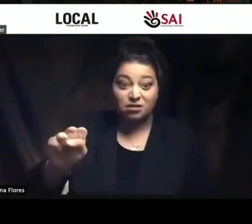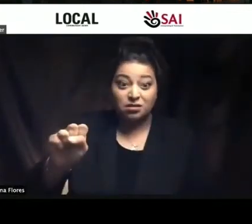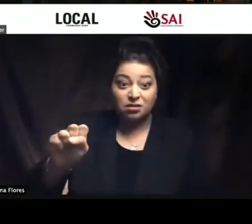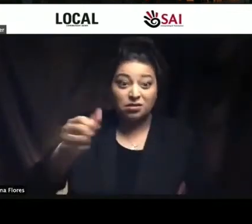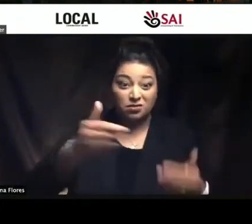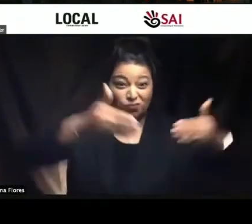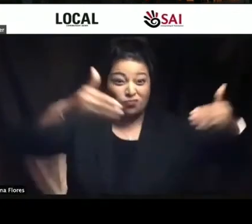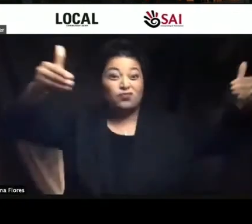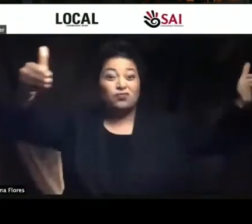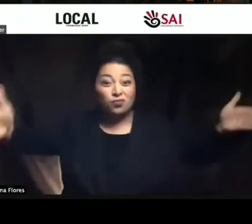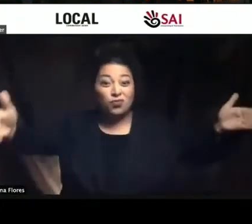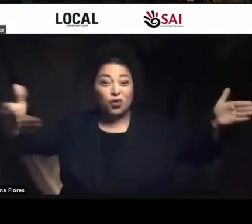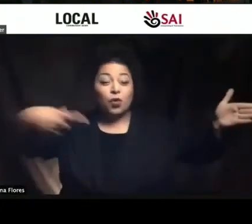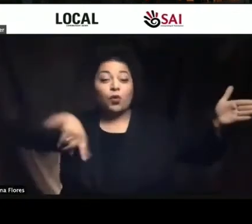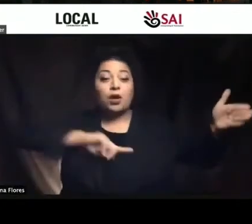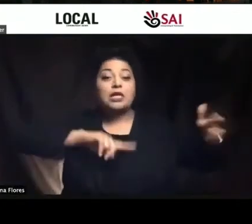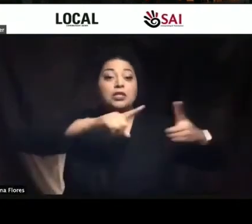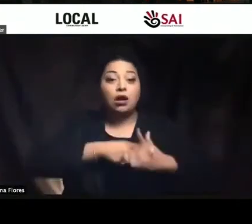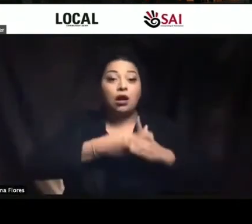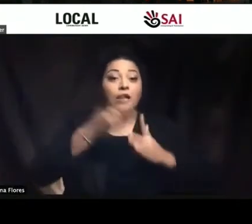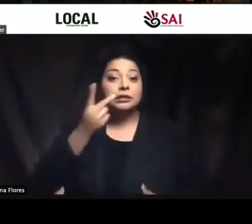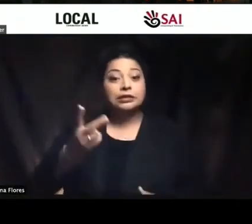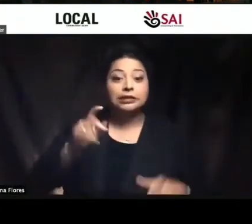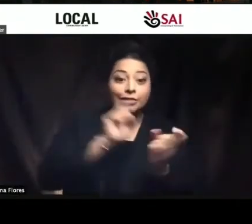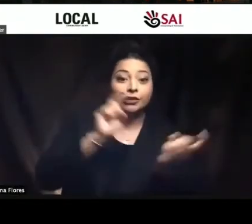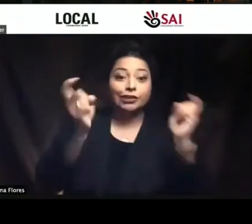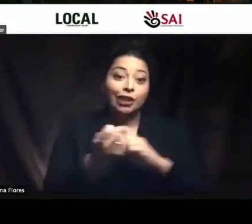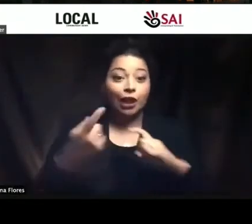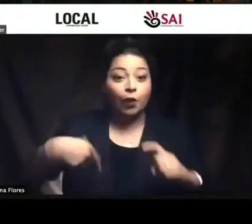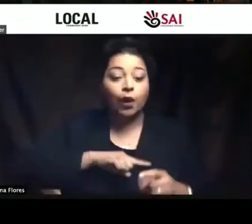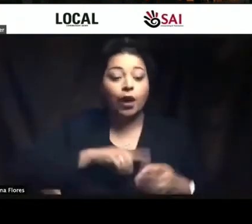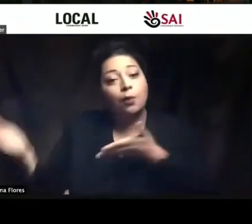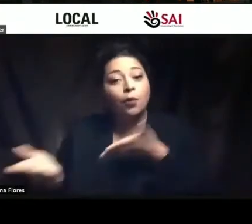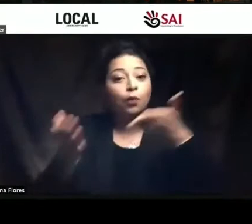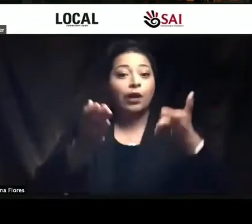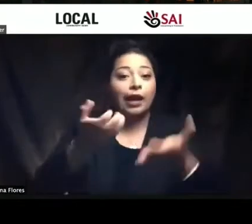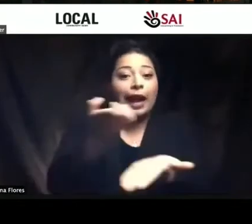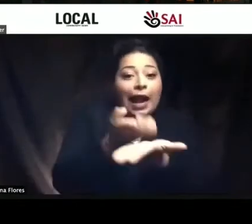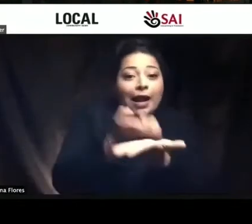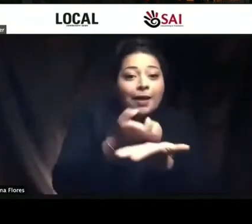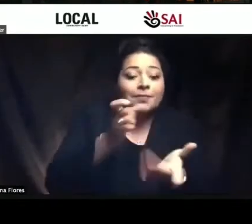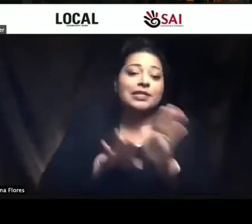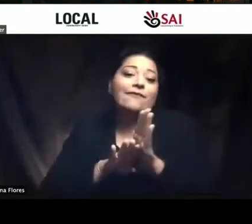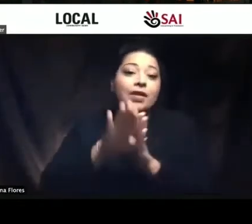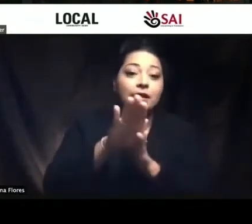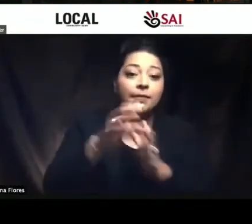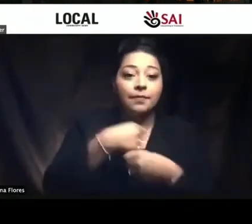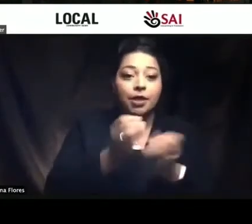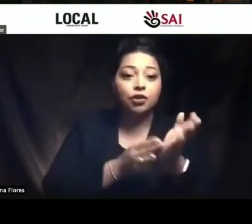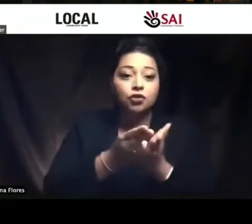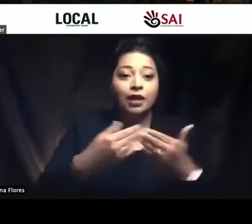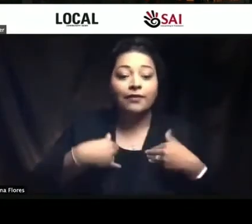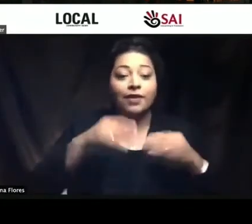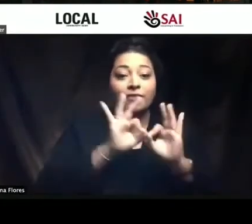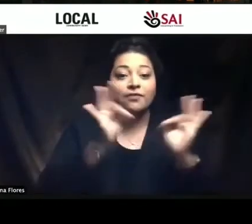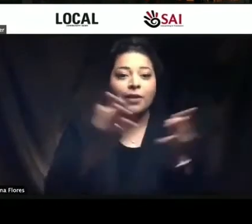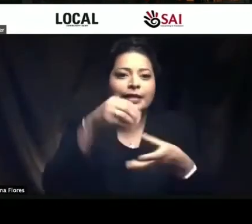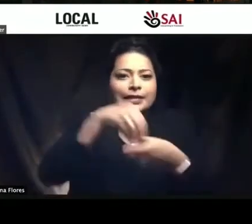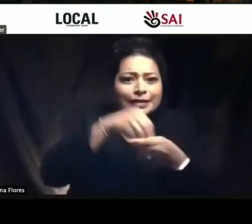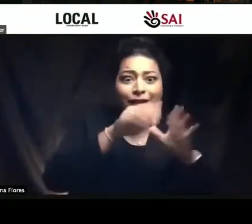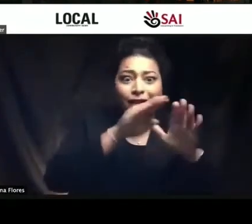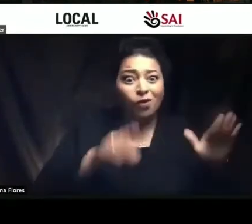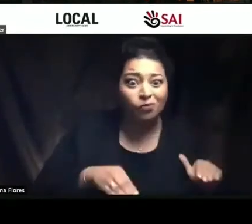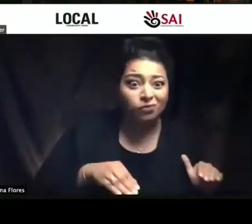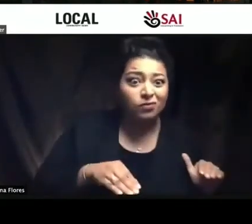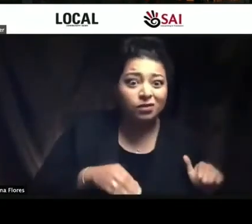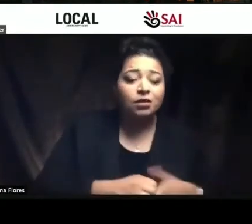have started to see the wheels and momentum change as we're bringing in economic development, making sure that we are keeping families within their homes. We have